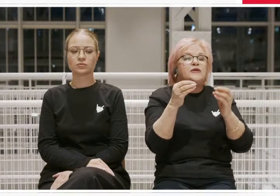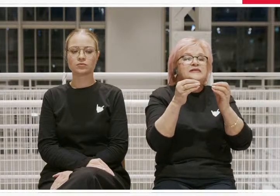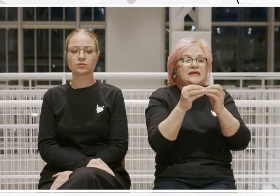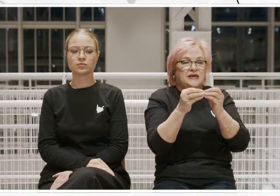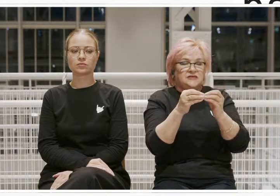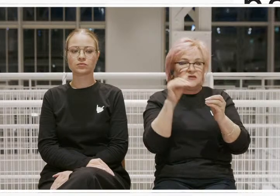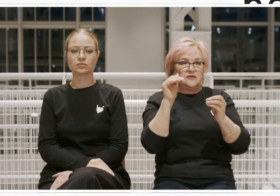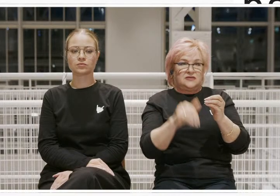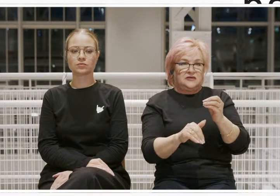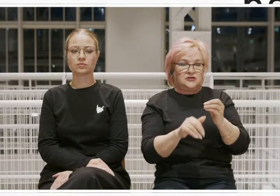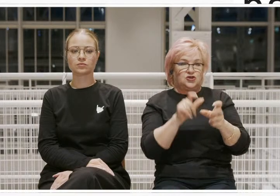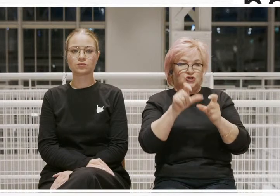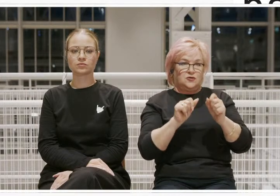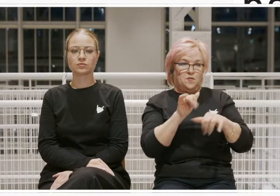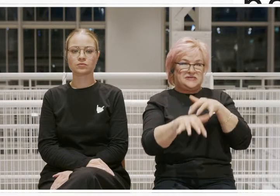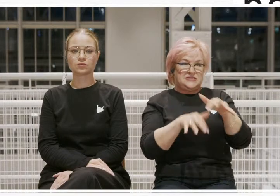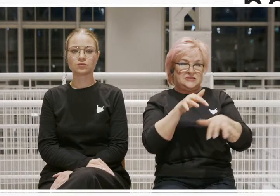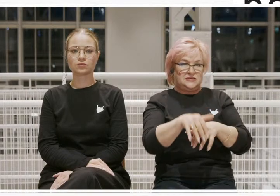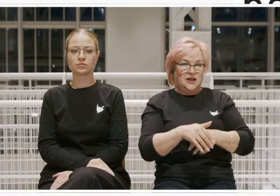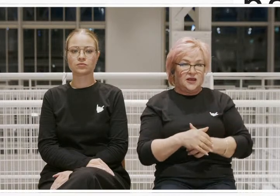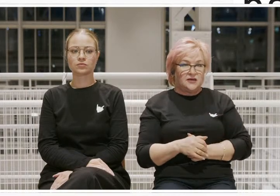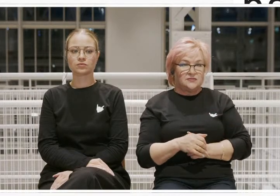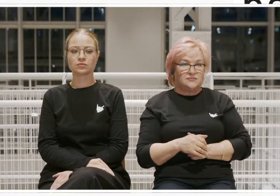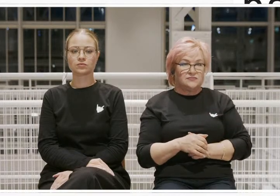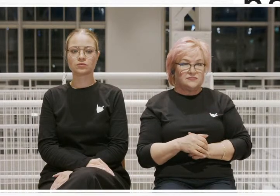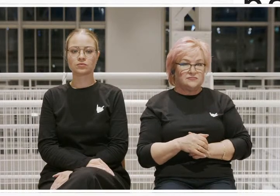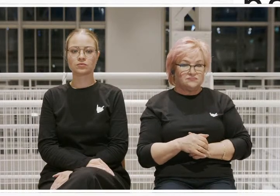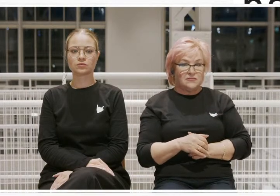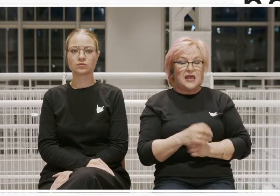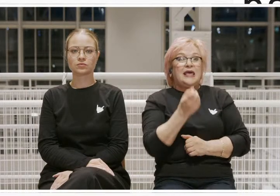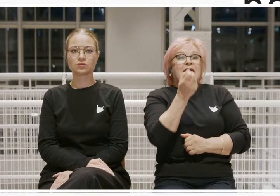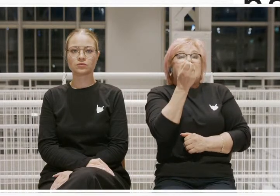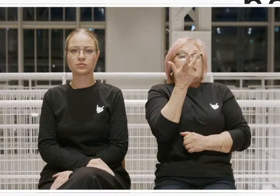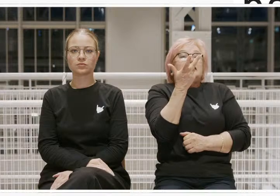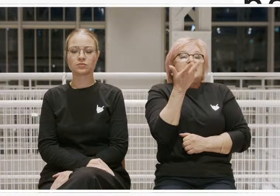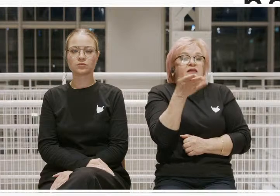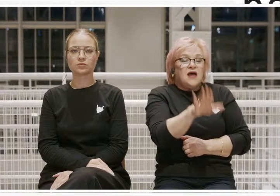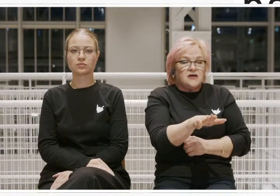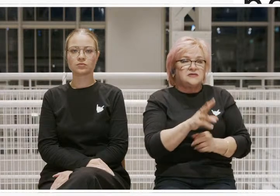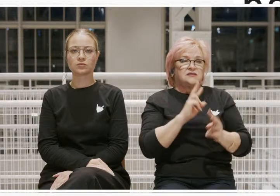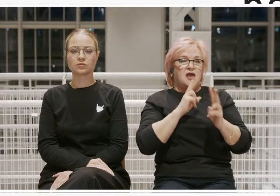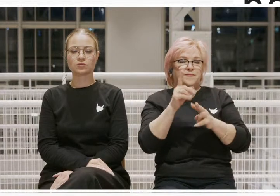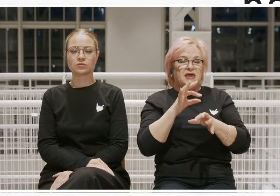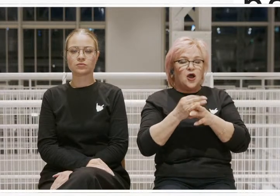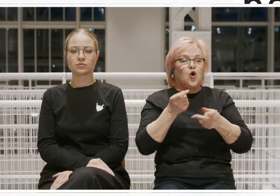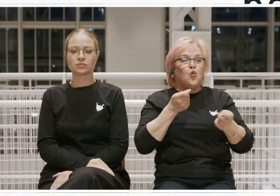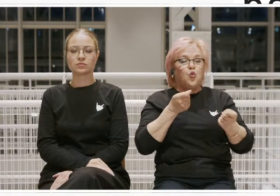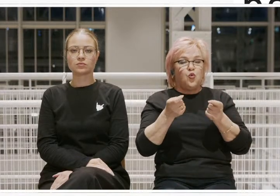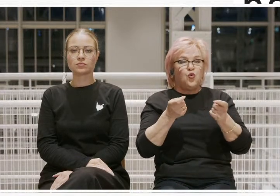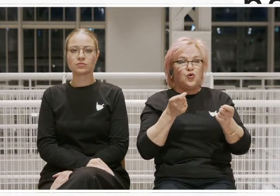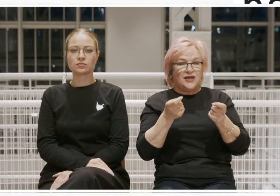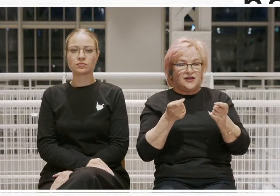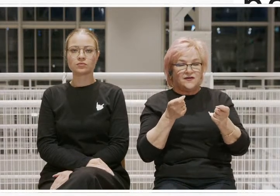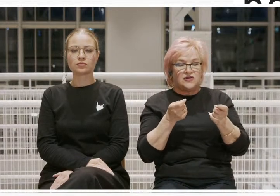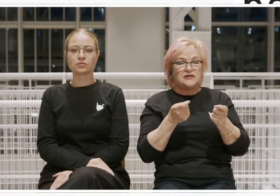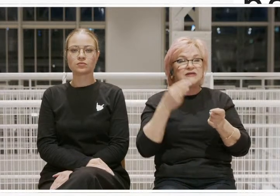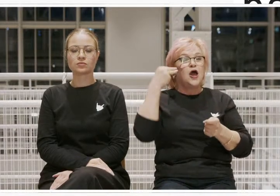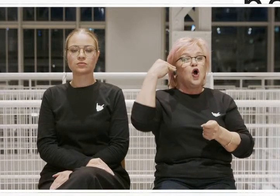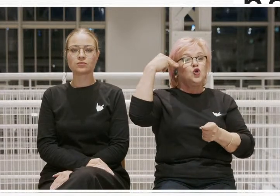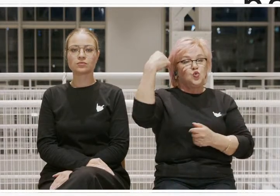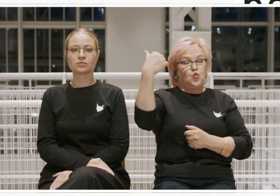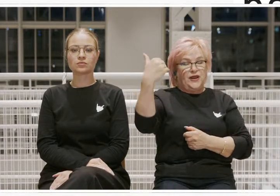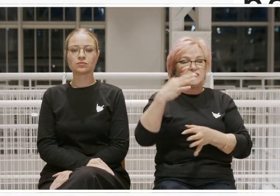visitors. So the 13th Istanbul Biennial was curated by a curator from Turkey, Fulya